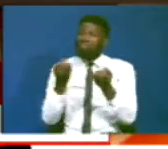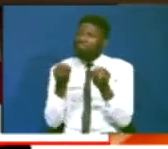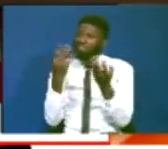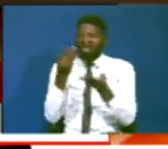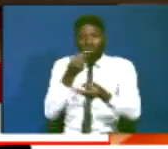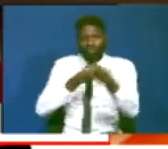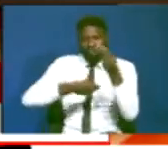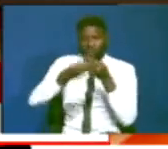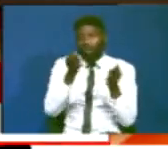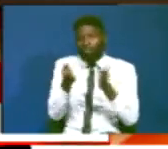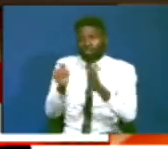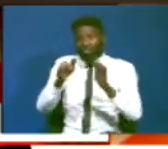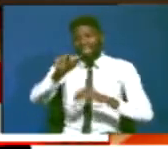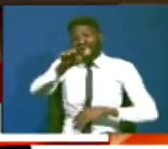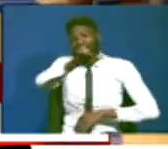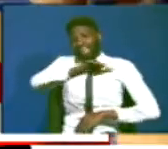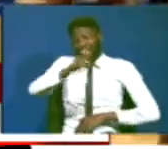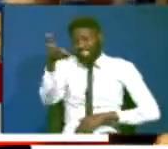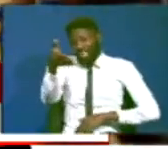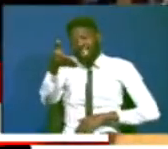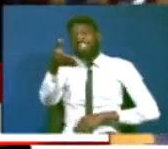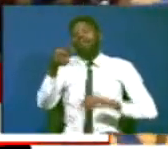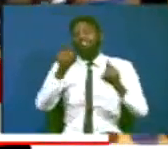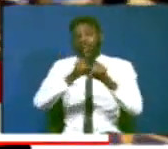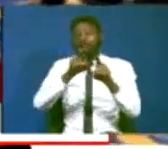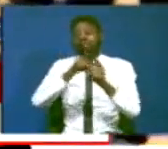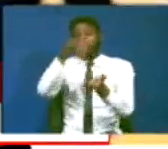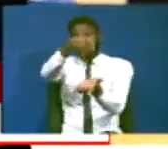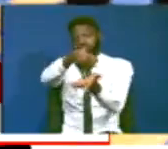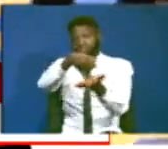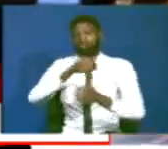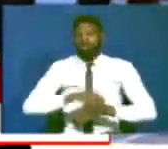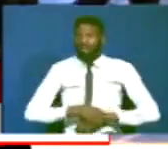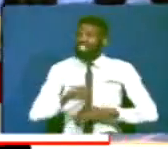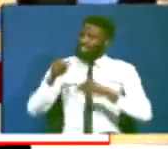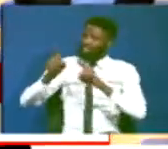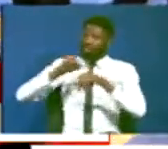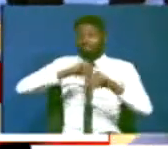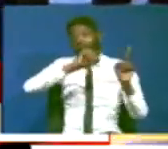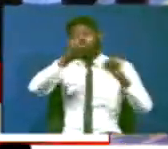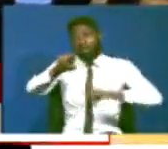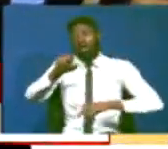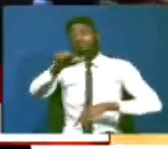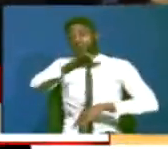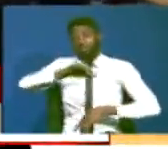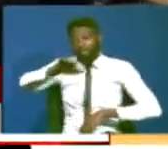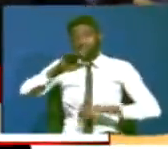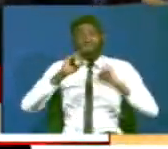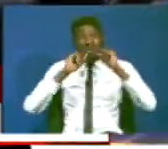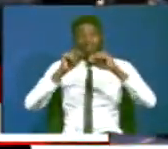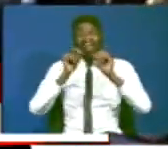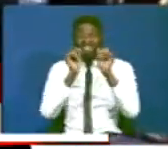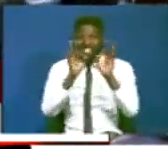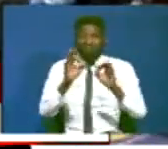the region. During a get-together in Nairobi, Owalo said it is only through a shift in mindset that the professionals can